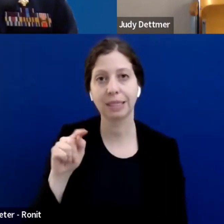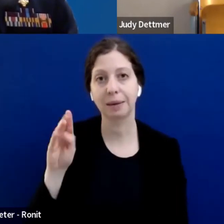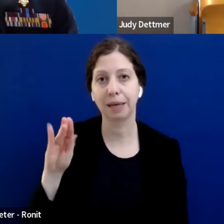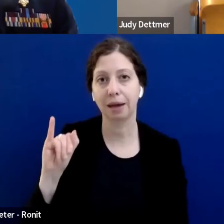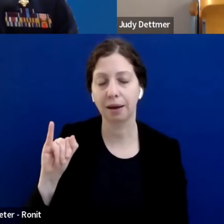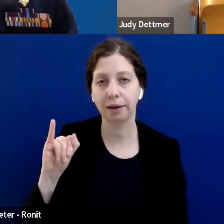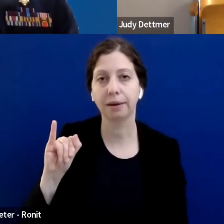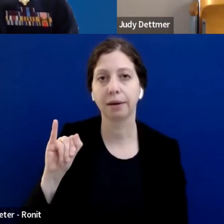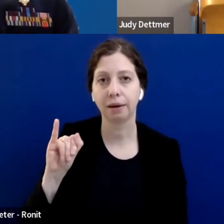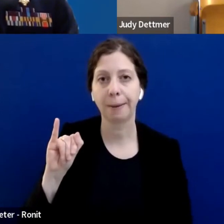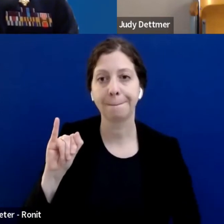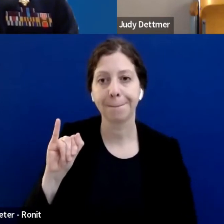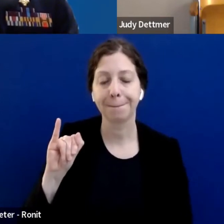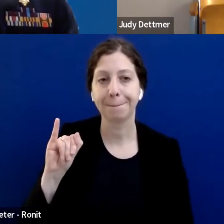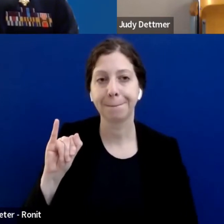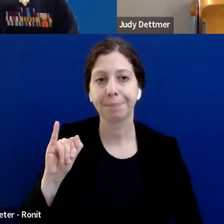that